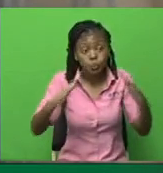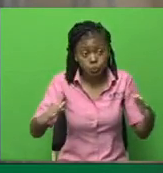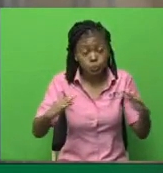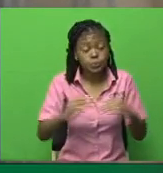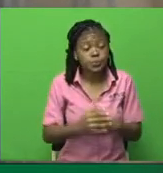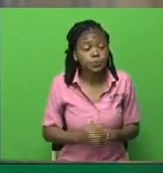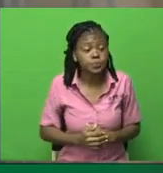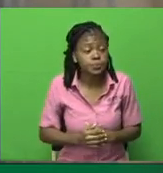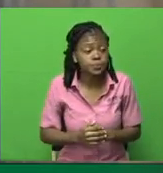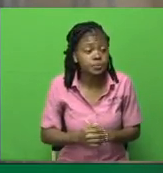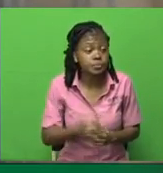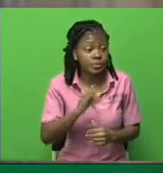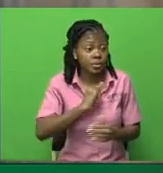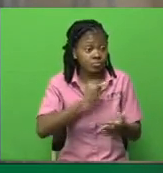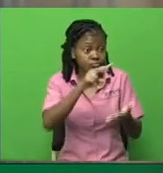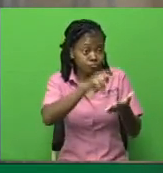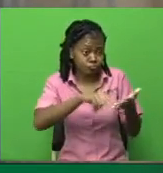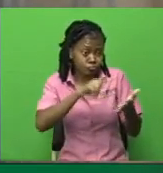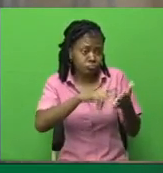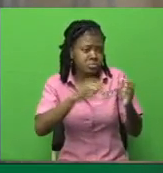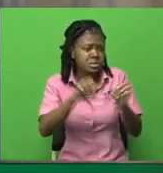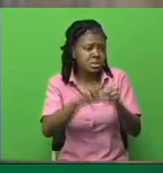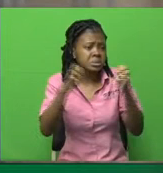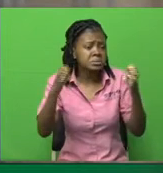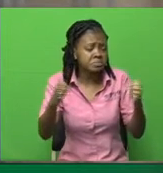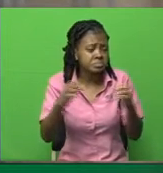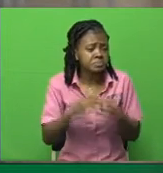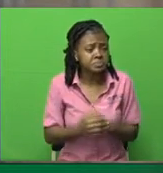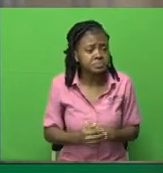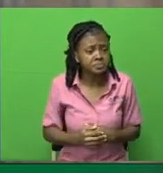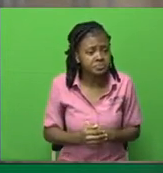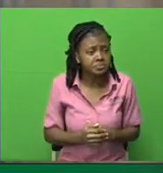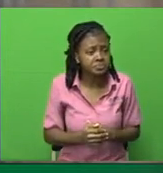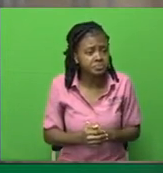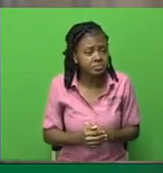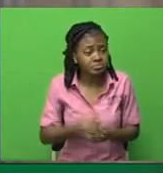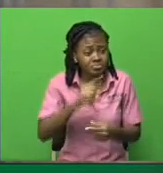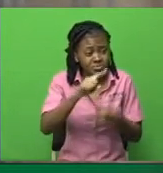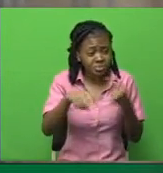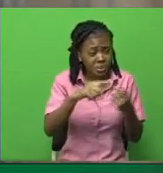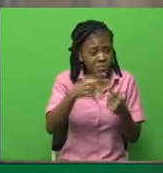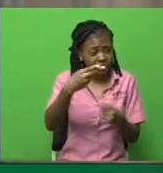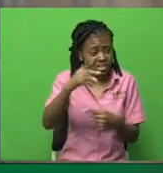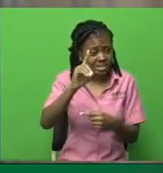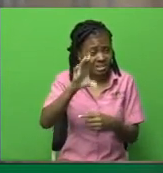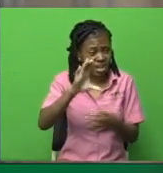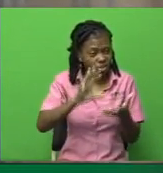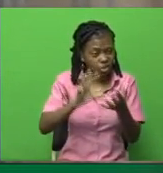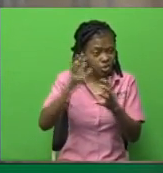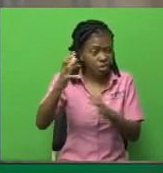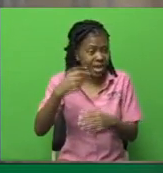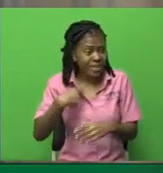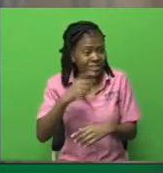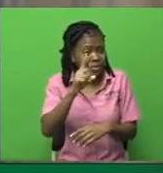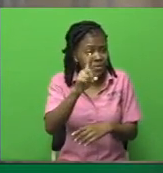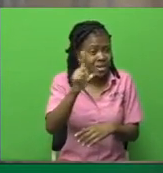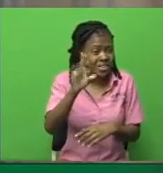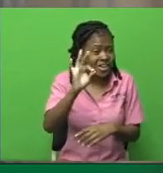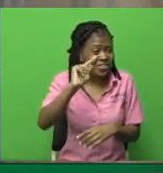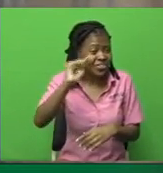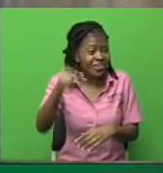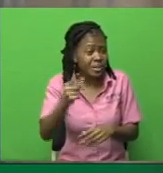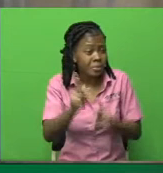editor recently about the chambers AG season the fact that over 119 000 applying for